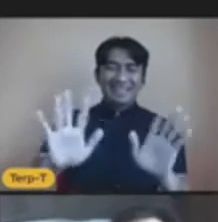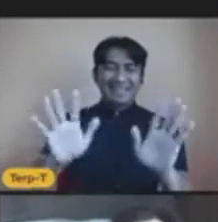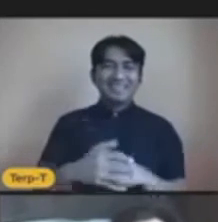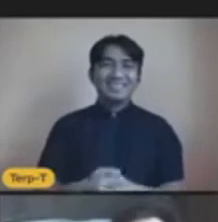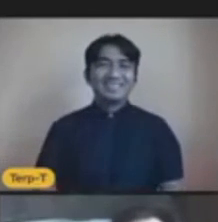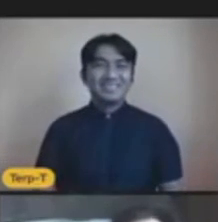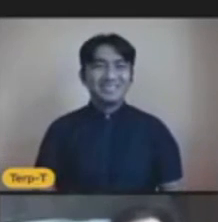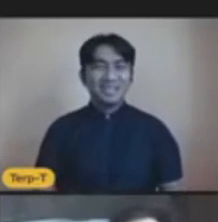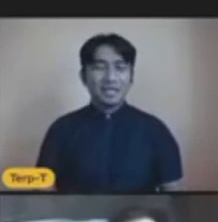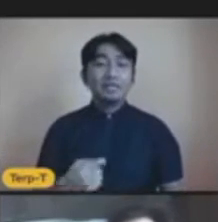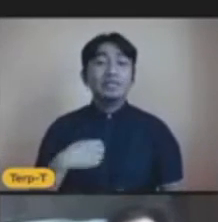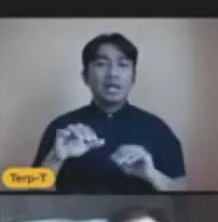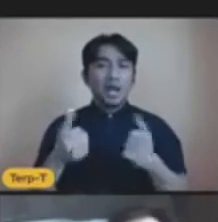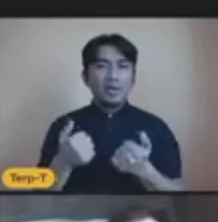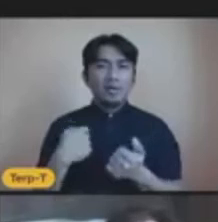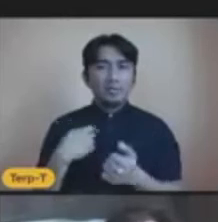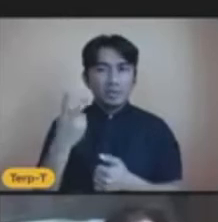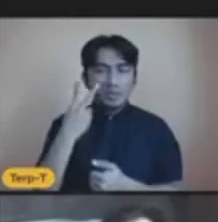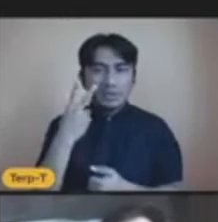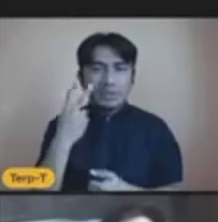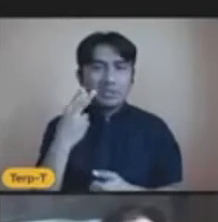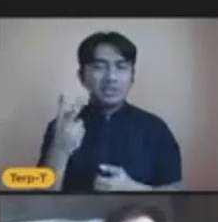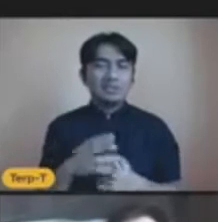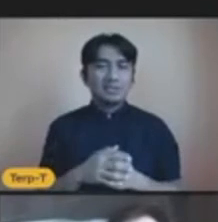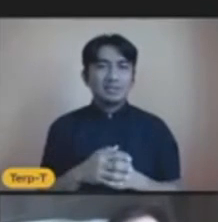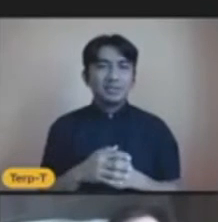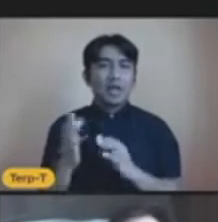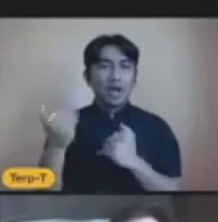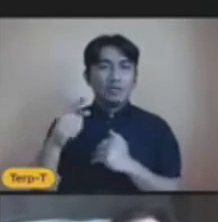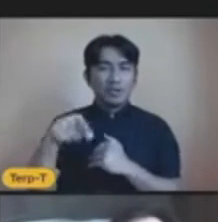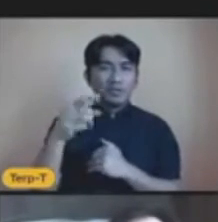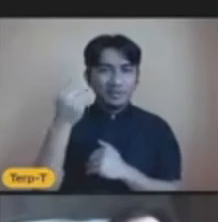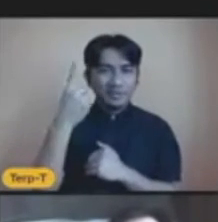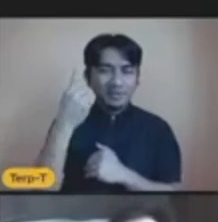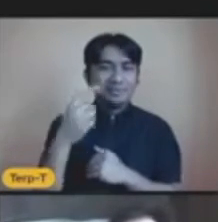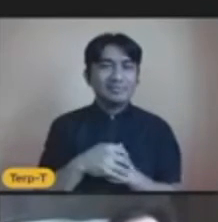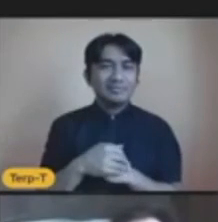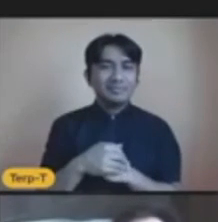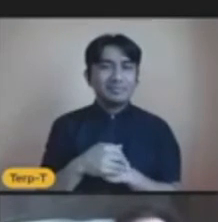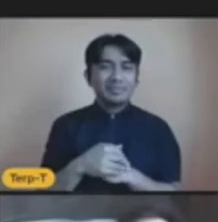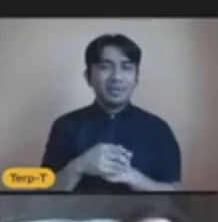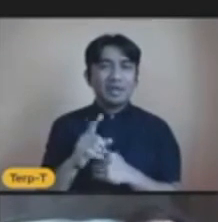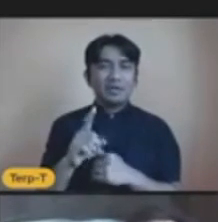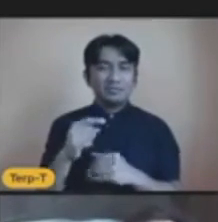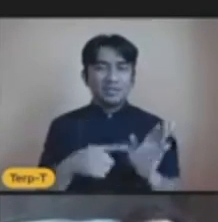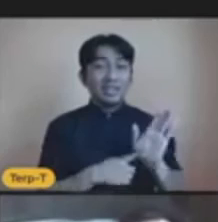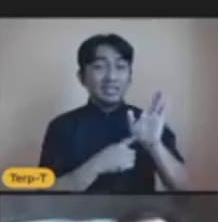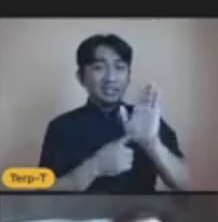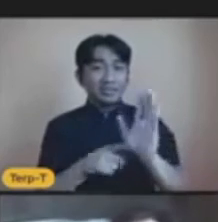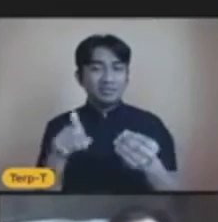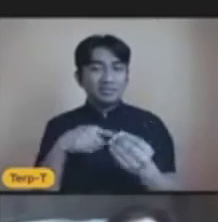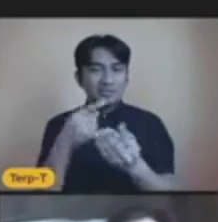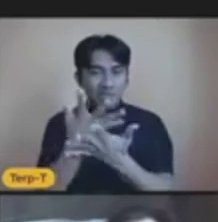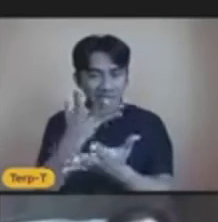this is how I make sense of things. I hope you'll hear me out on this, and I hope this can be a safe space for us to learn and exchange